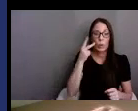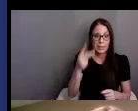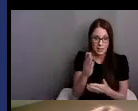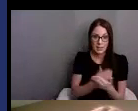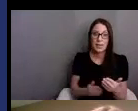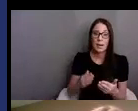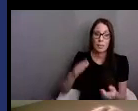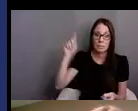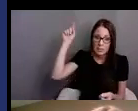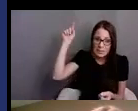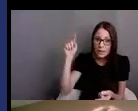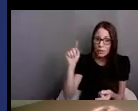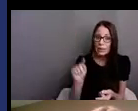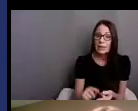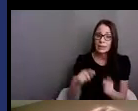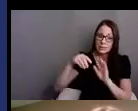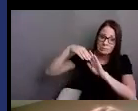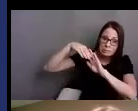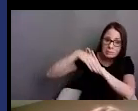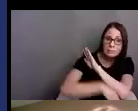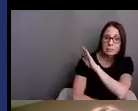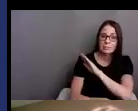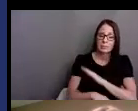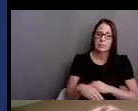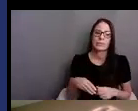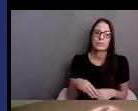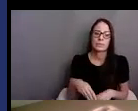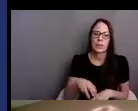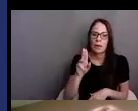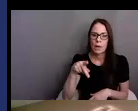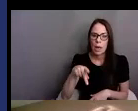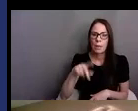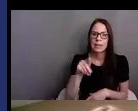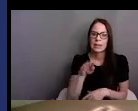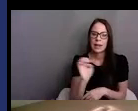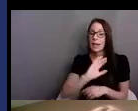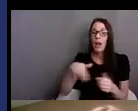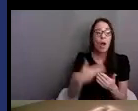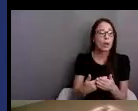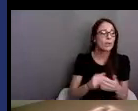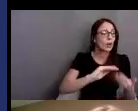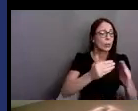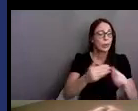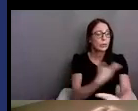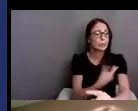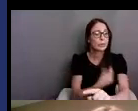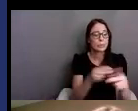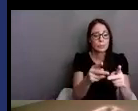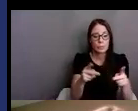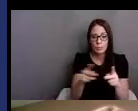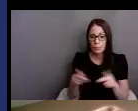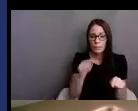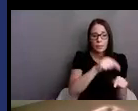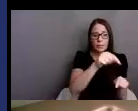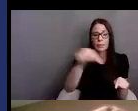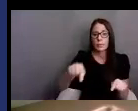decrease in uptake at all of our community vaccination sites, as well as with our providers, we are